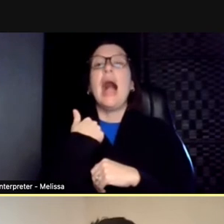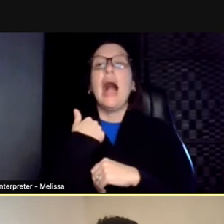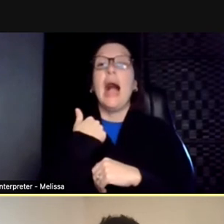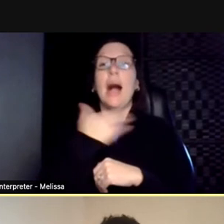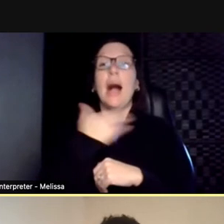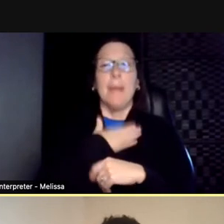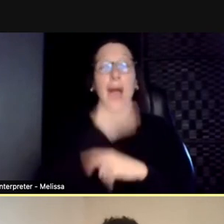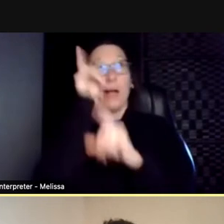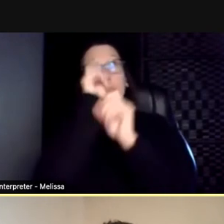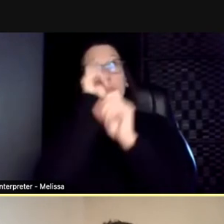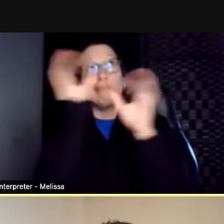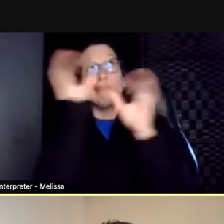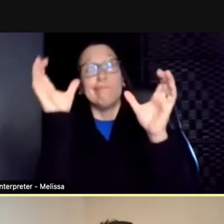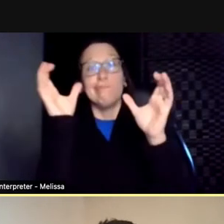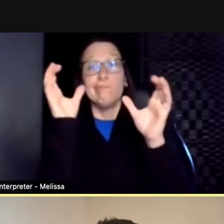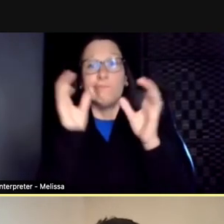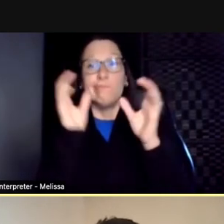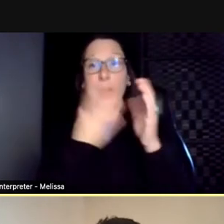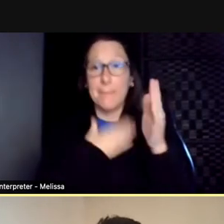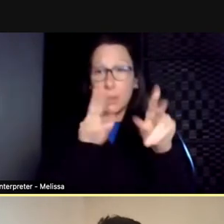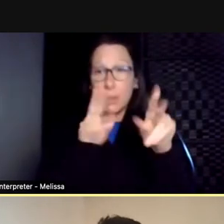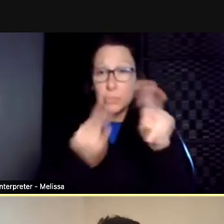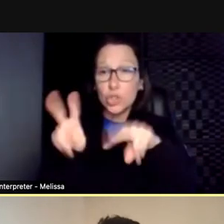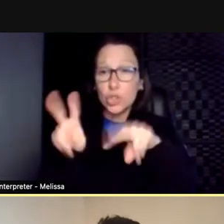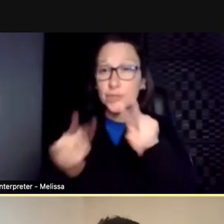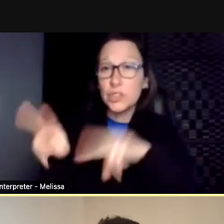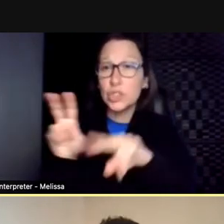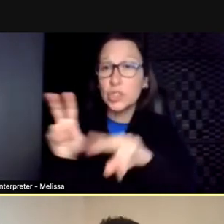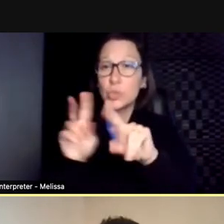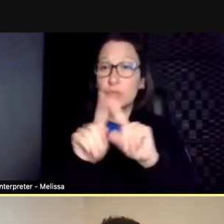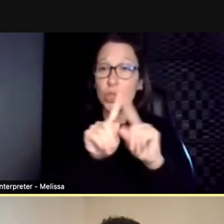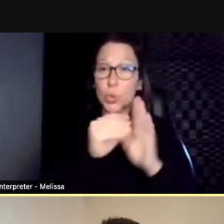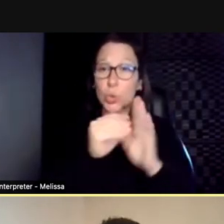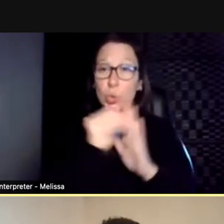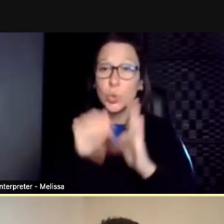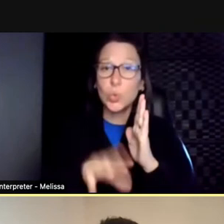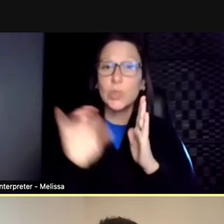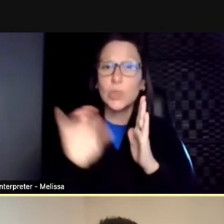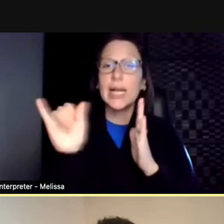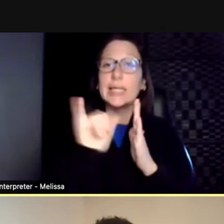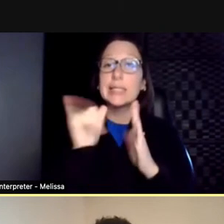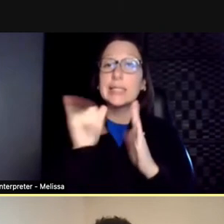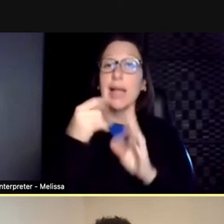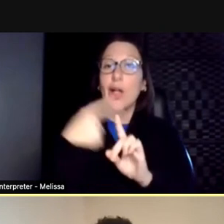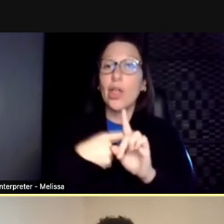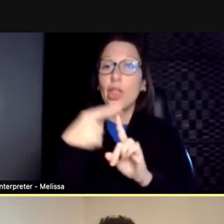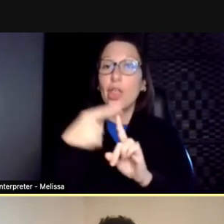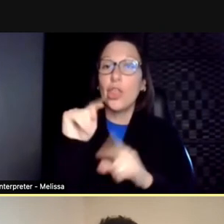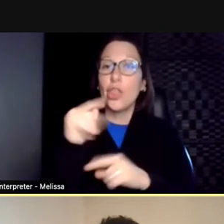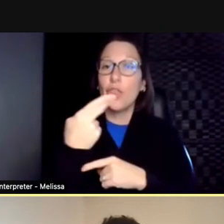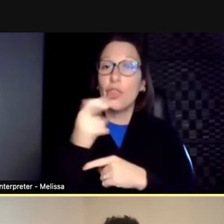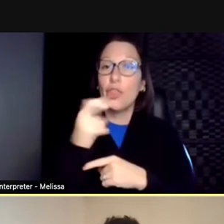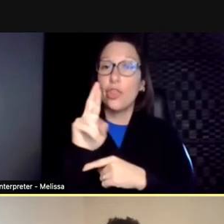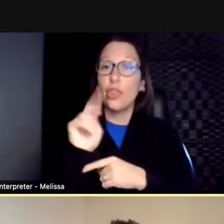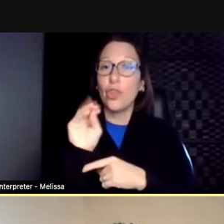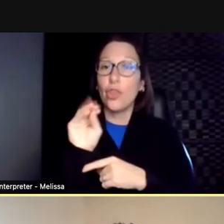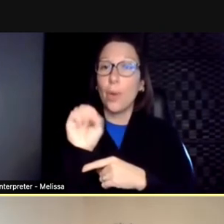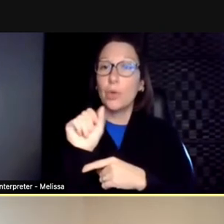it, and what I've observed in a lot of different students, is that it's more like a thermostat. Okay, like a thermostat on your